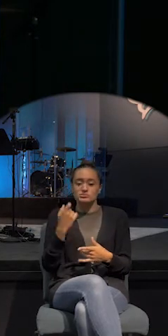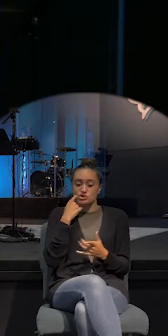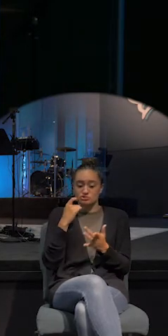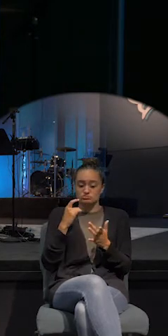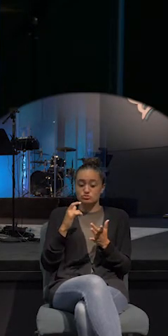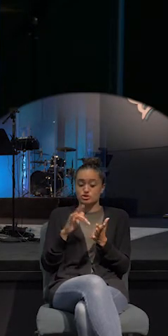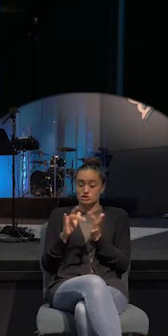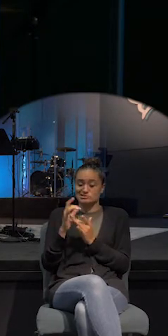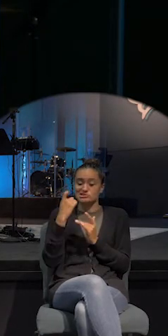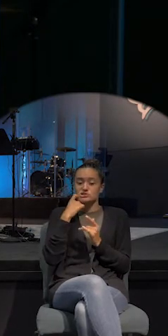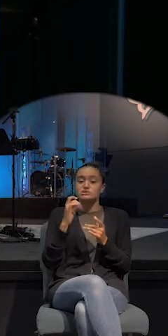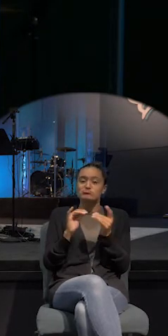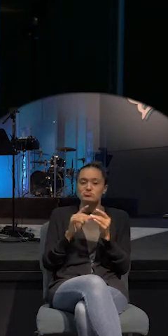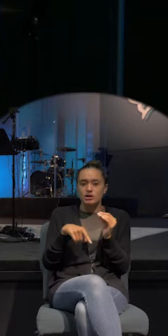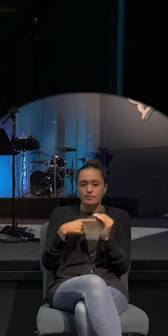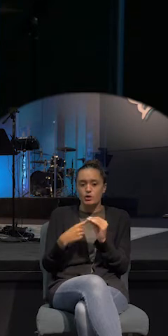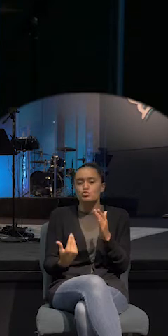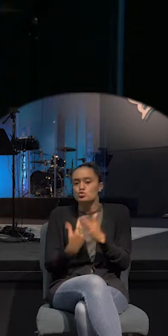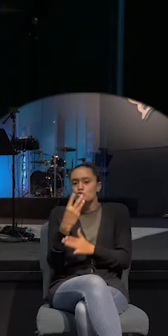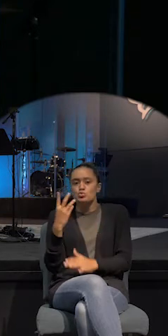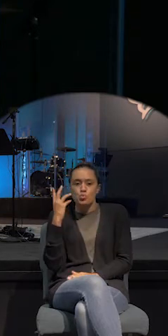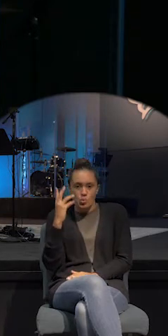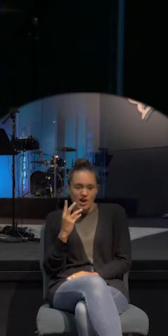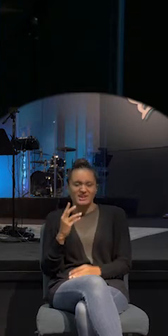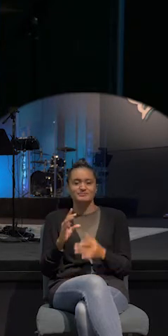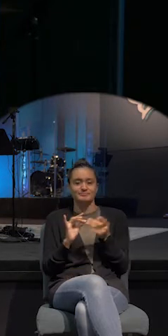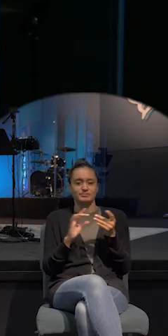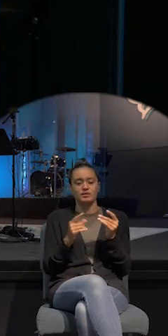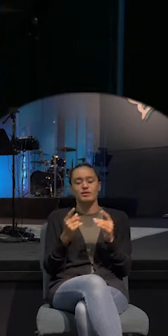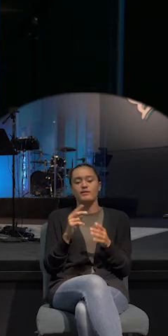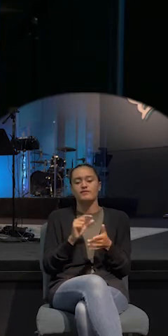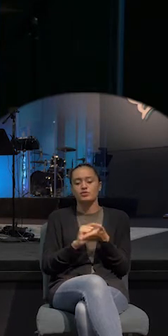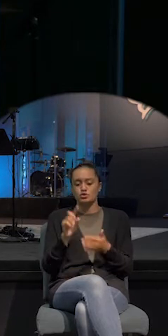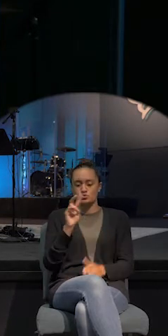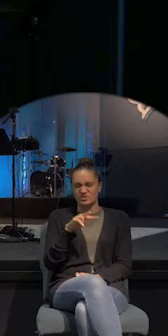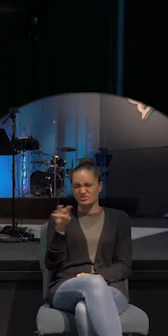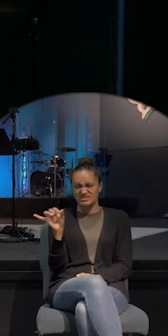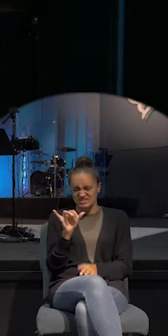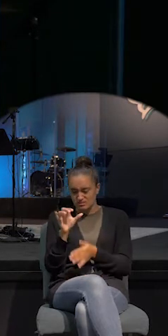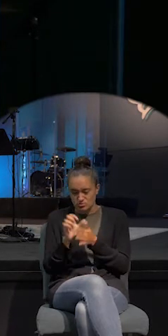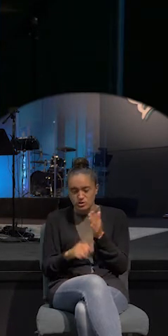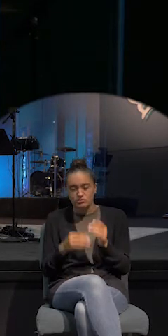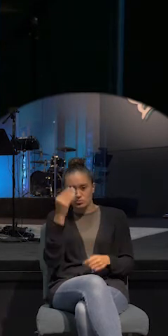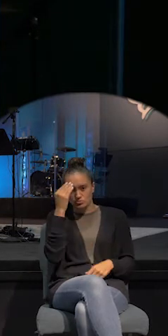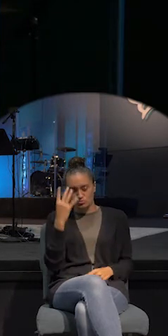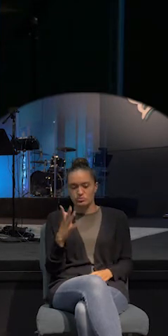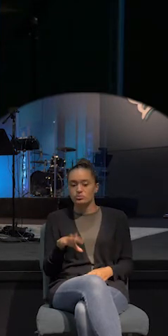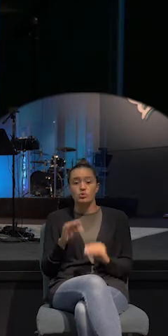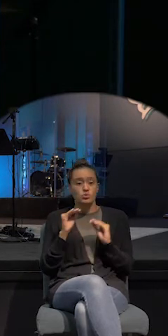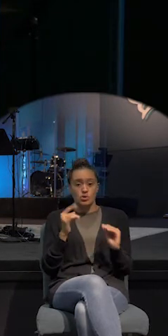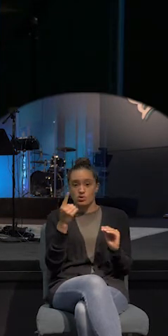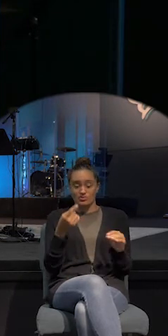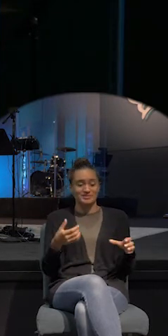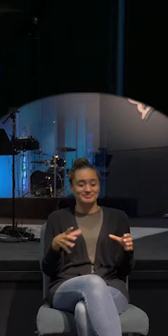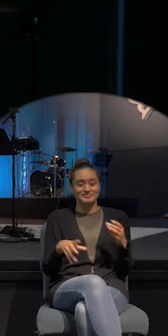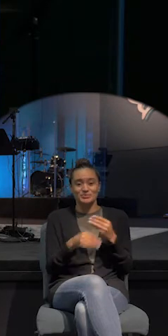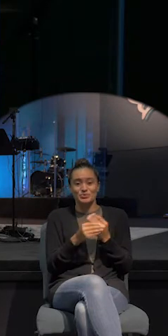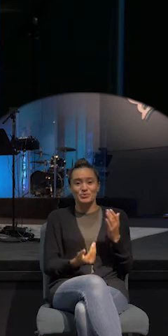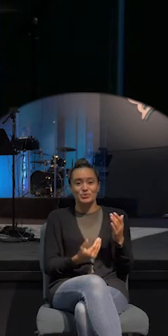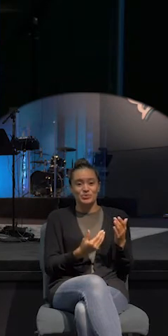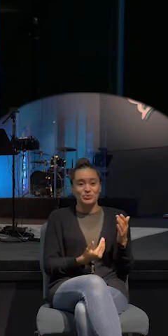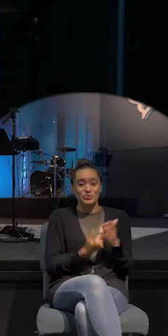spoken concerning new wine. He had said in verse 22 of the same chapter, he said, "No one puts new wine into